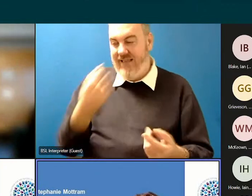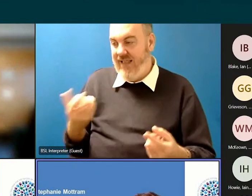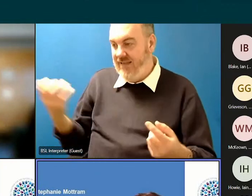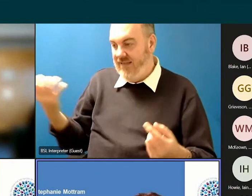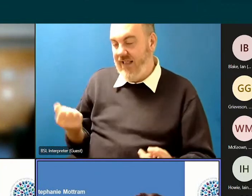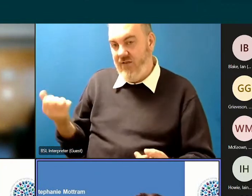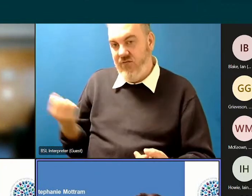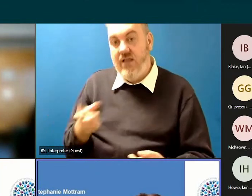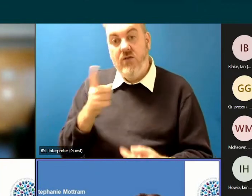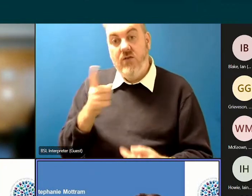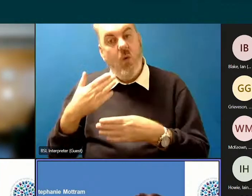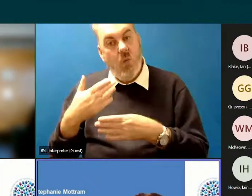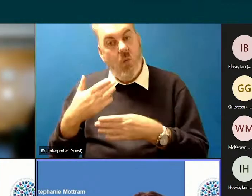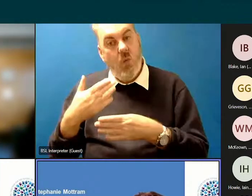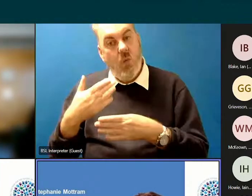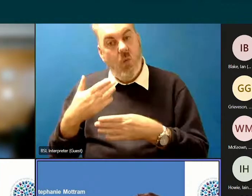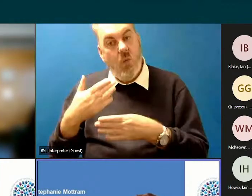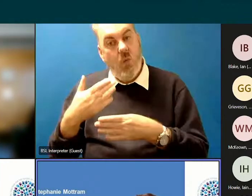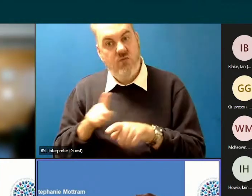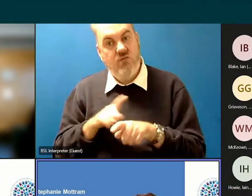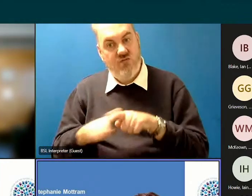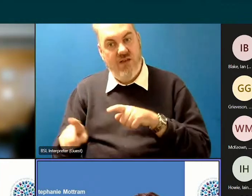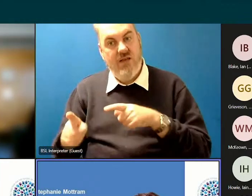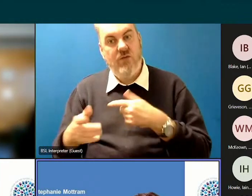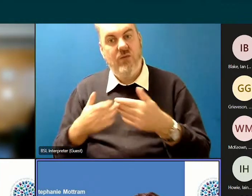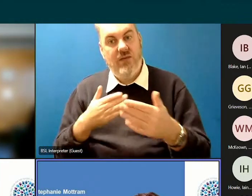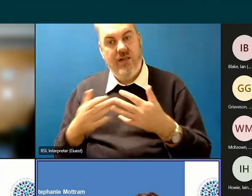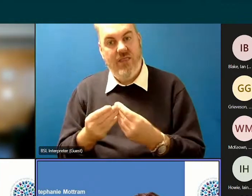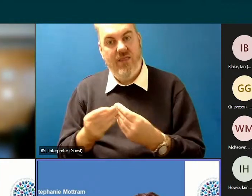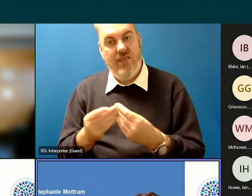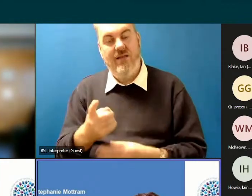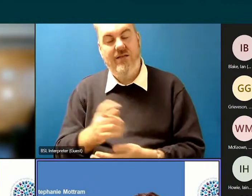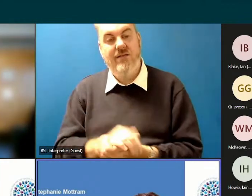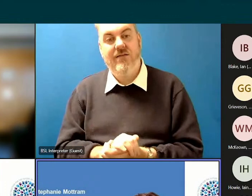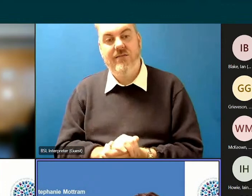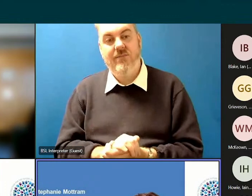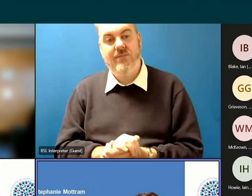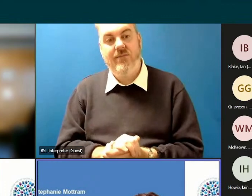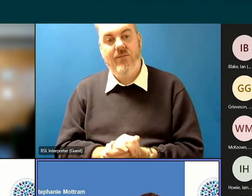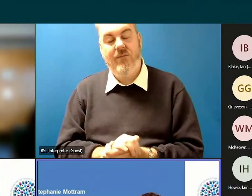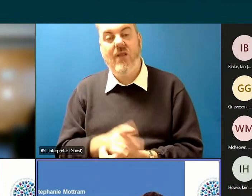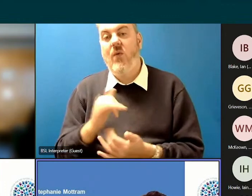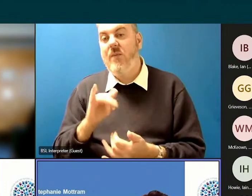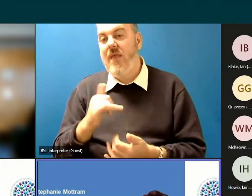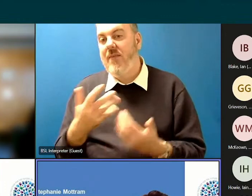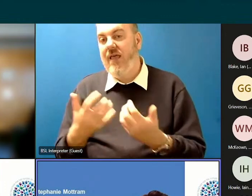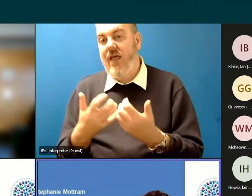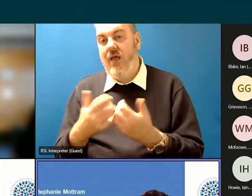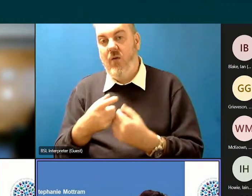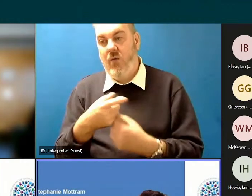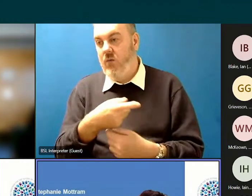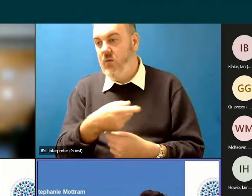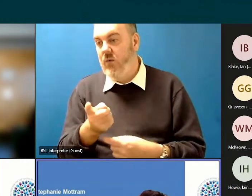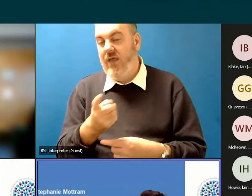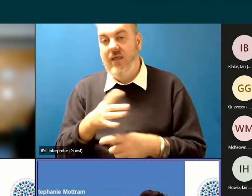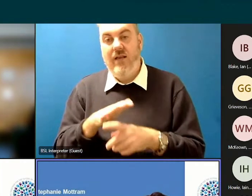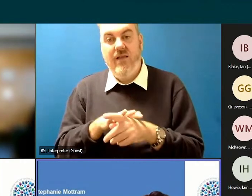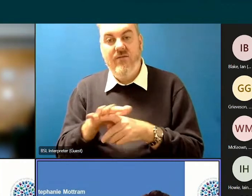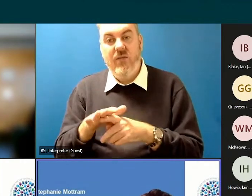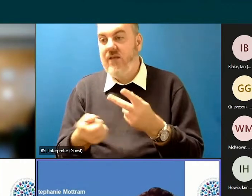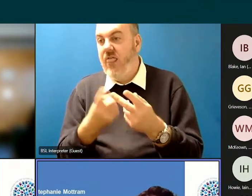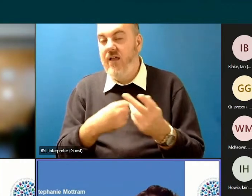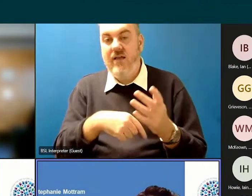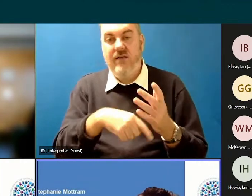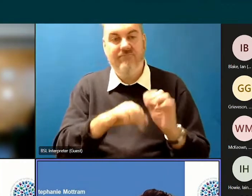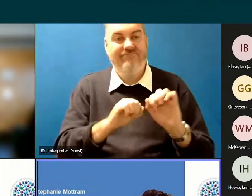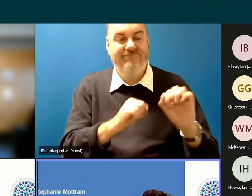work underway, but obviously it would be helpful in terms of yourselves and how you can maybe influence other agendas, particularly